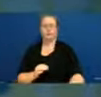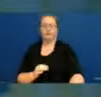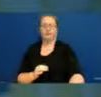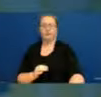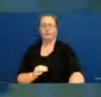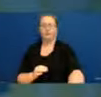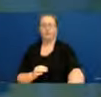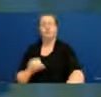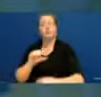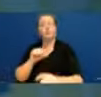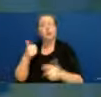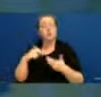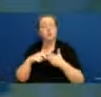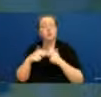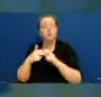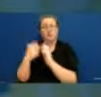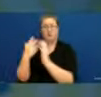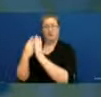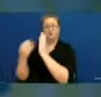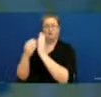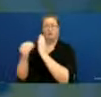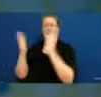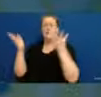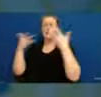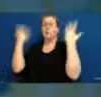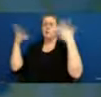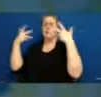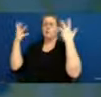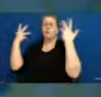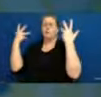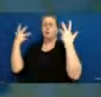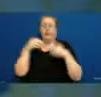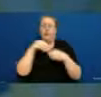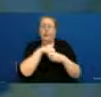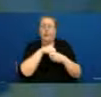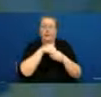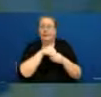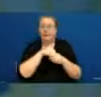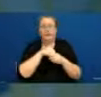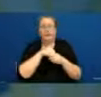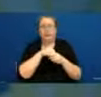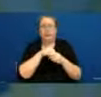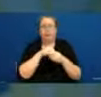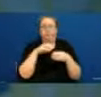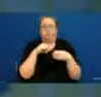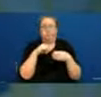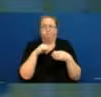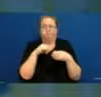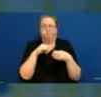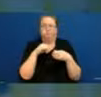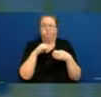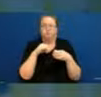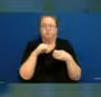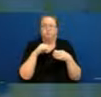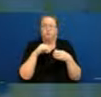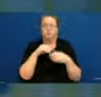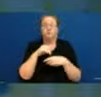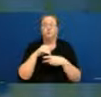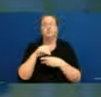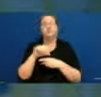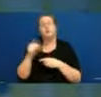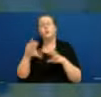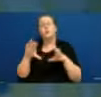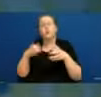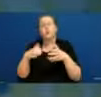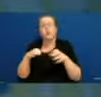issues that we see are ventilation issues, indoors versus outdoors. And the fact that in many of these group